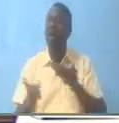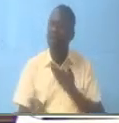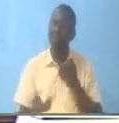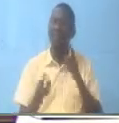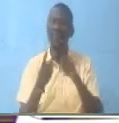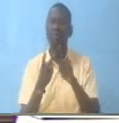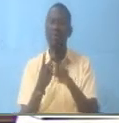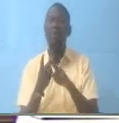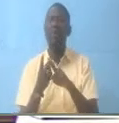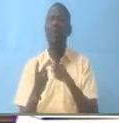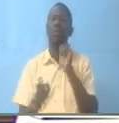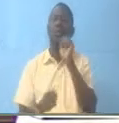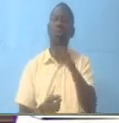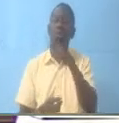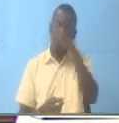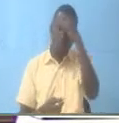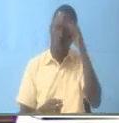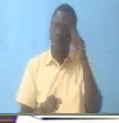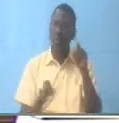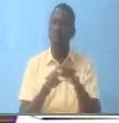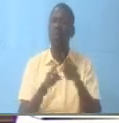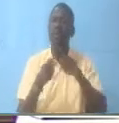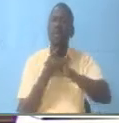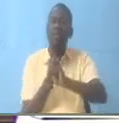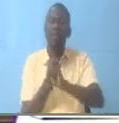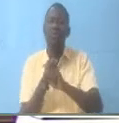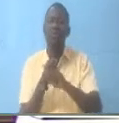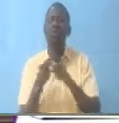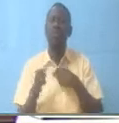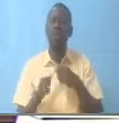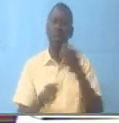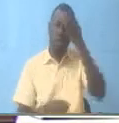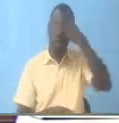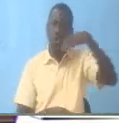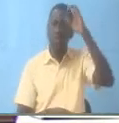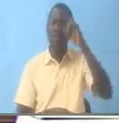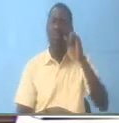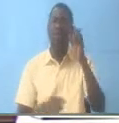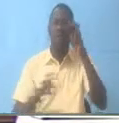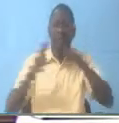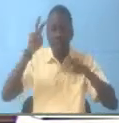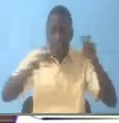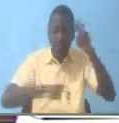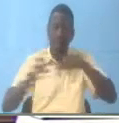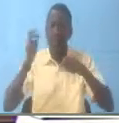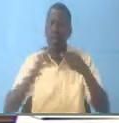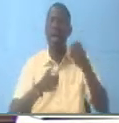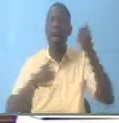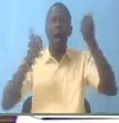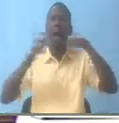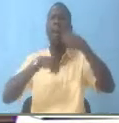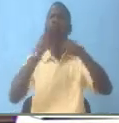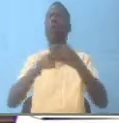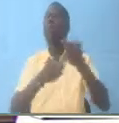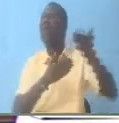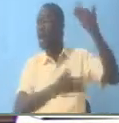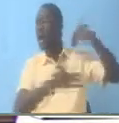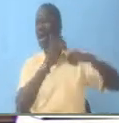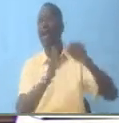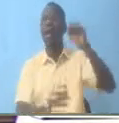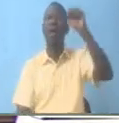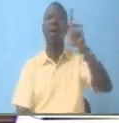your work which relates to the Commission of Inquiry into the April 10 and 11 incident,